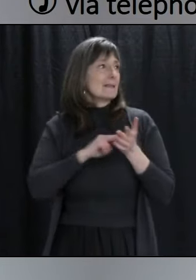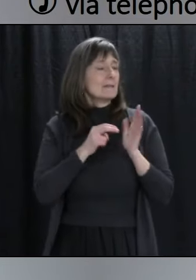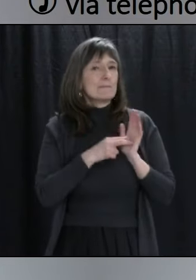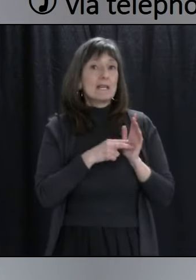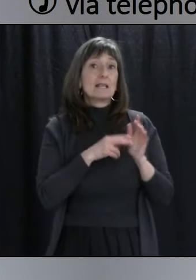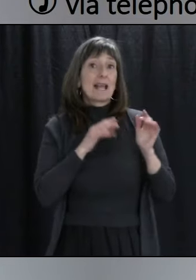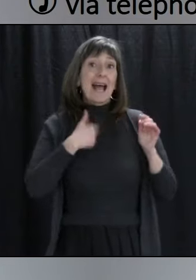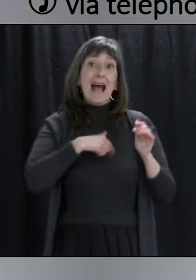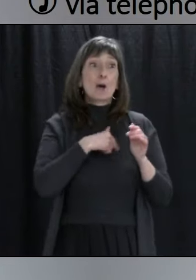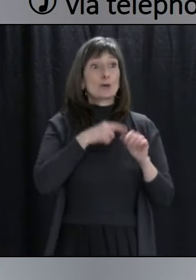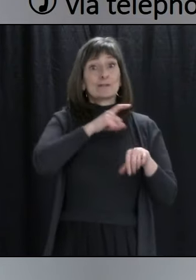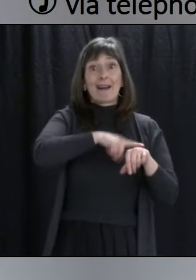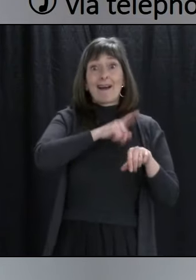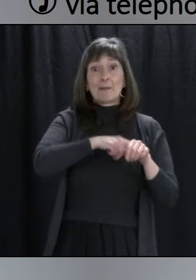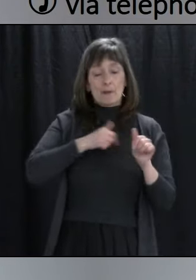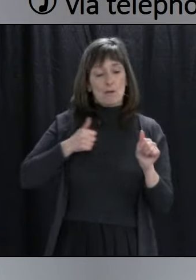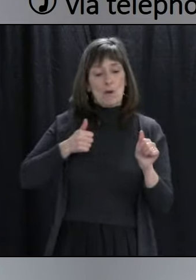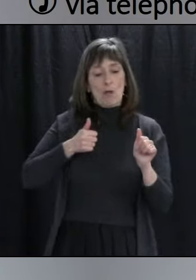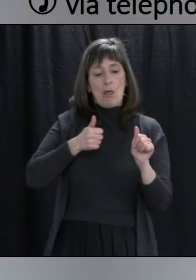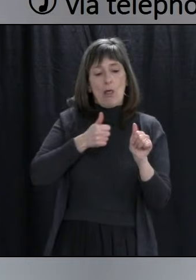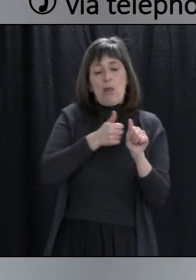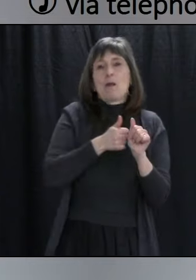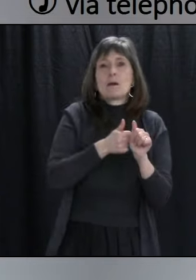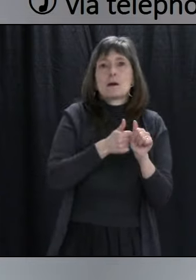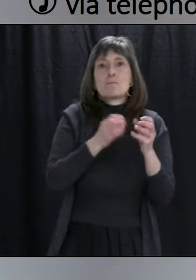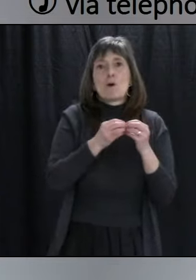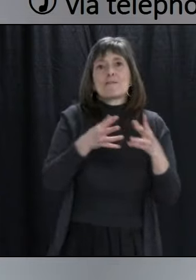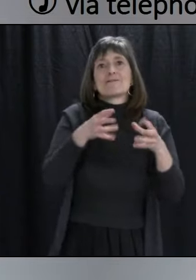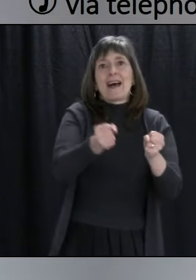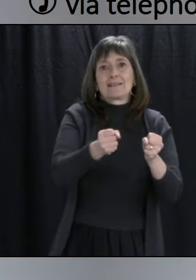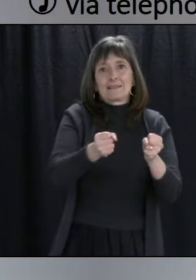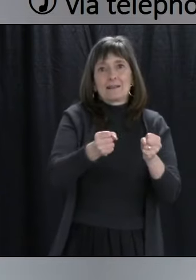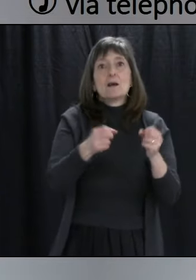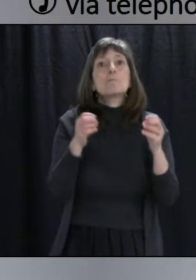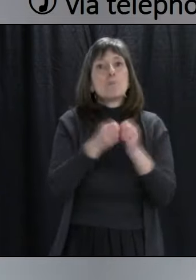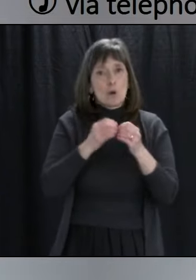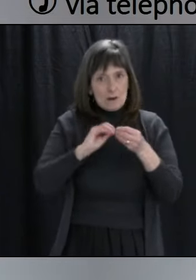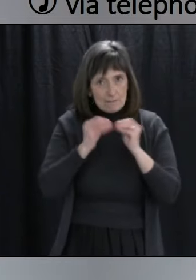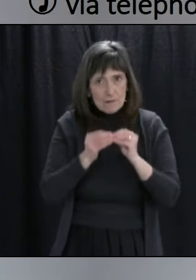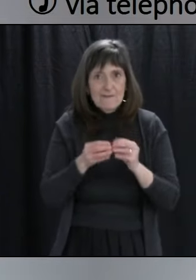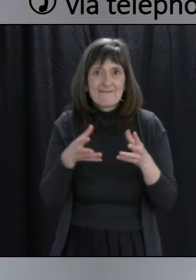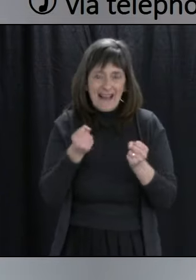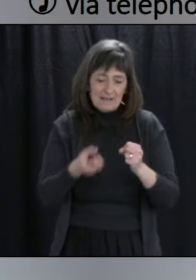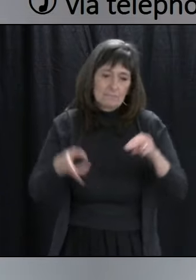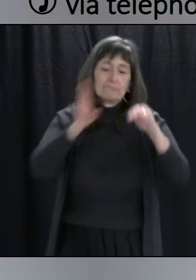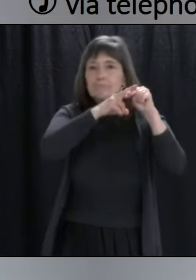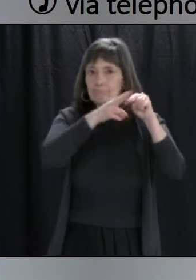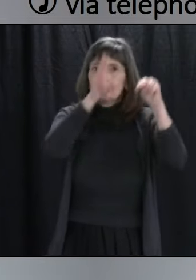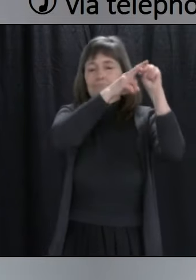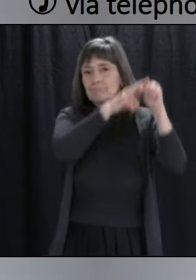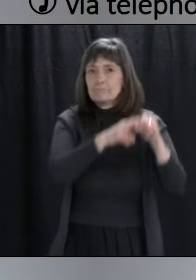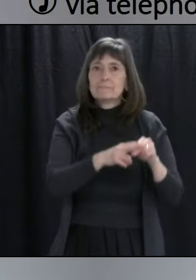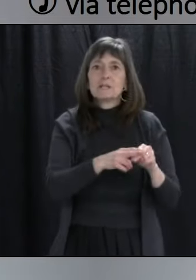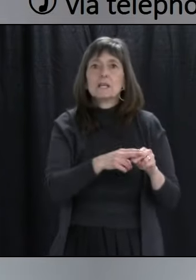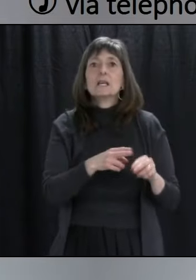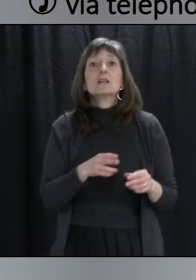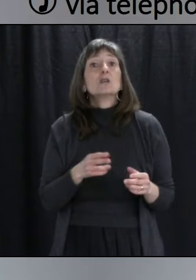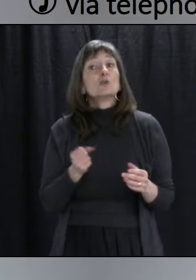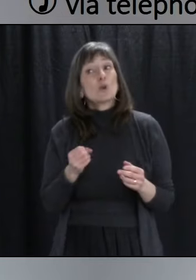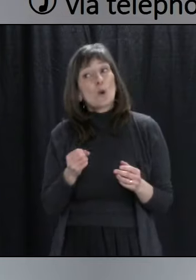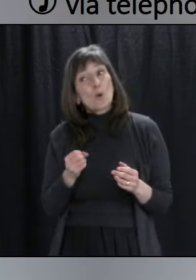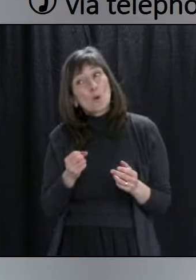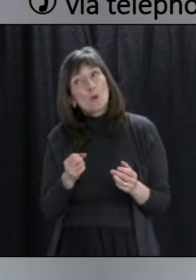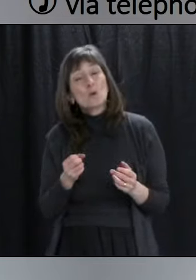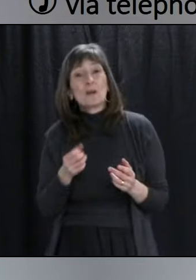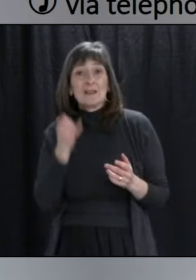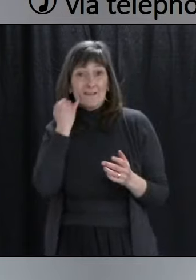will be significantly greater in terms of numbers, to the point where it could actually produce a